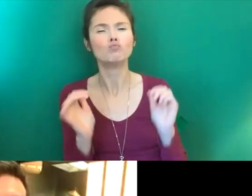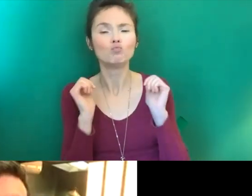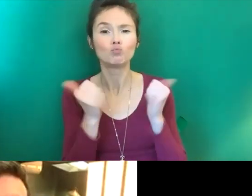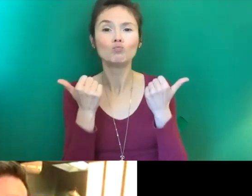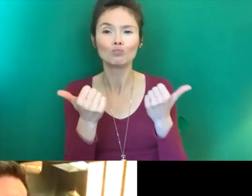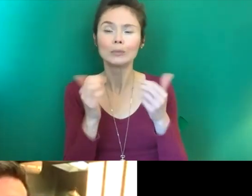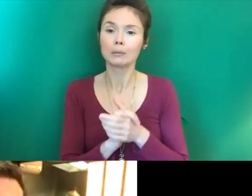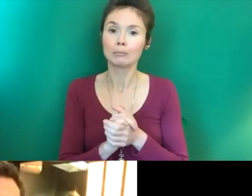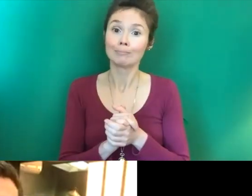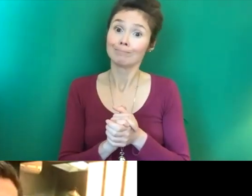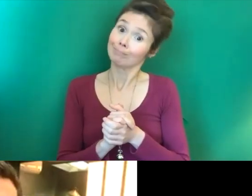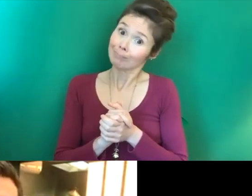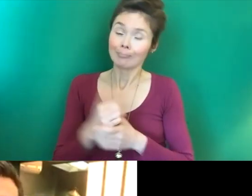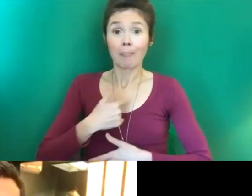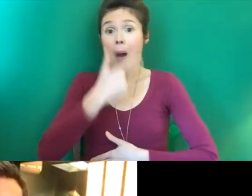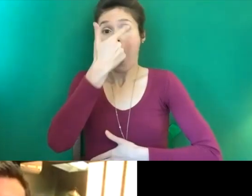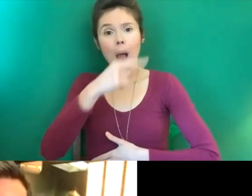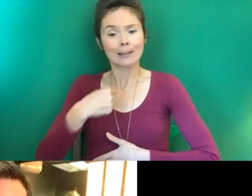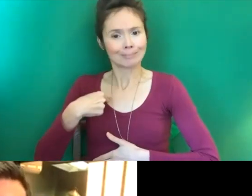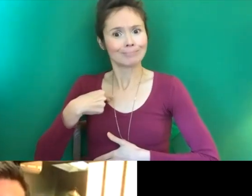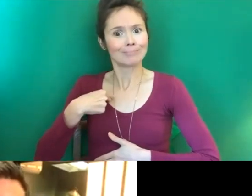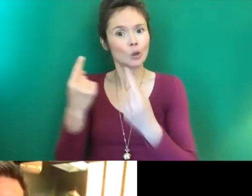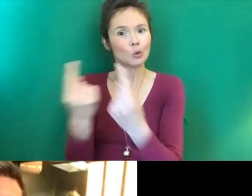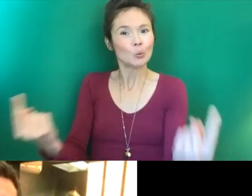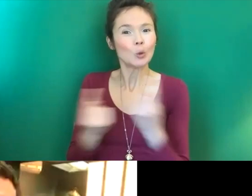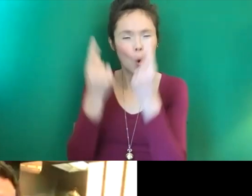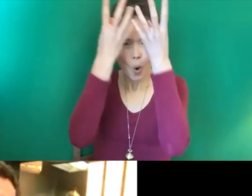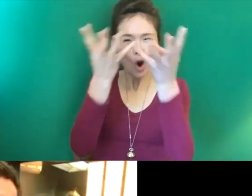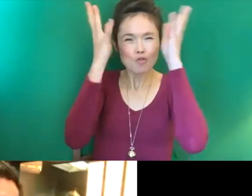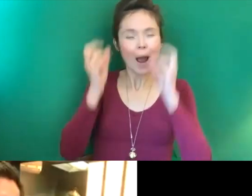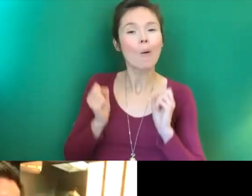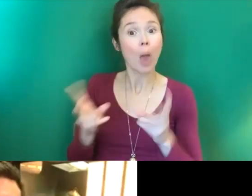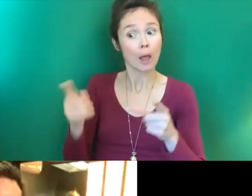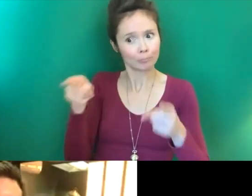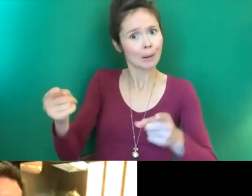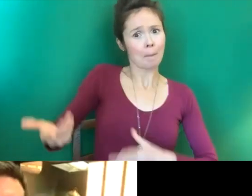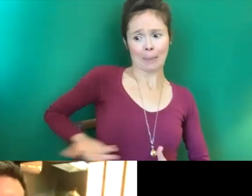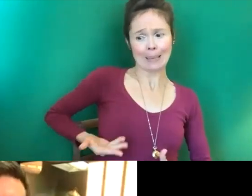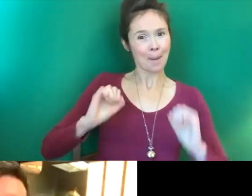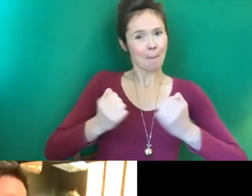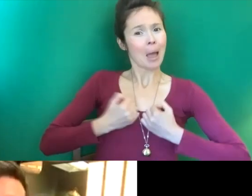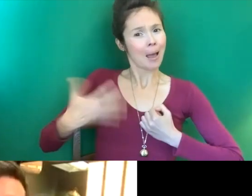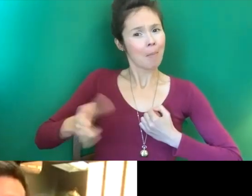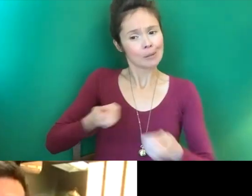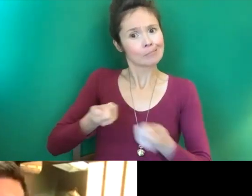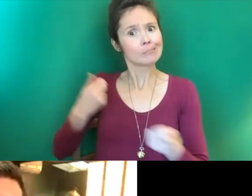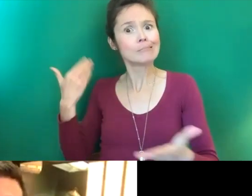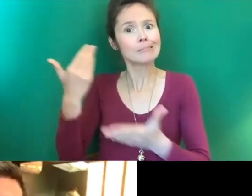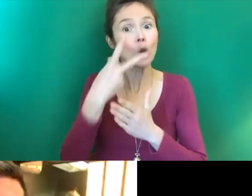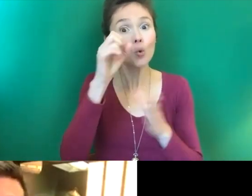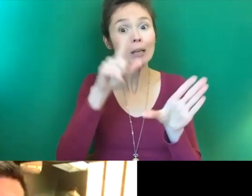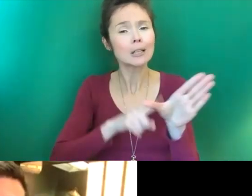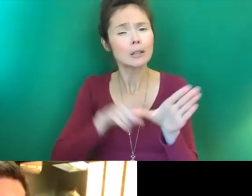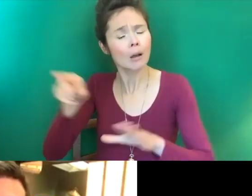I'm very fortunate that Crown Lane Studio, which is my business I've been running for 20 years, the studio itself is based